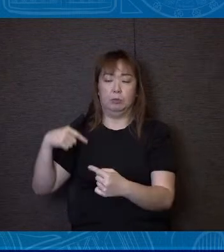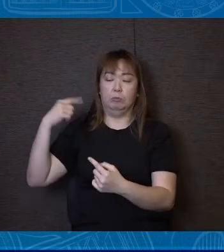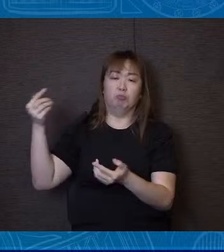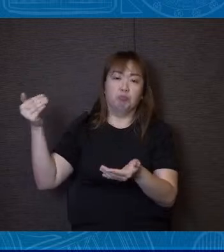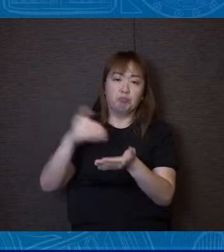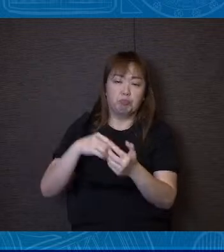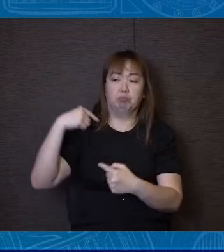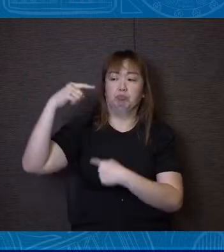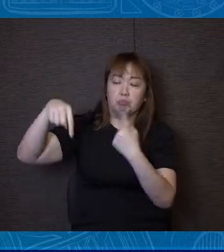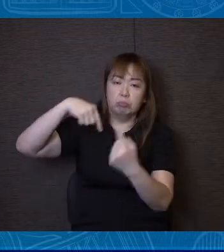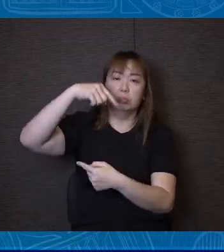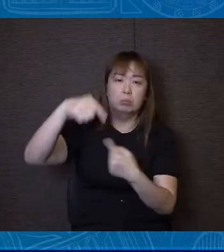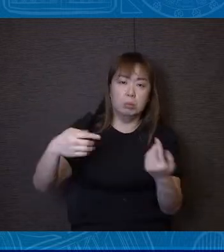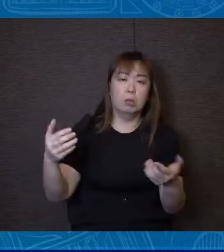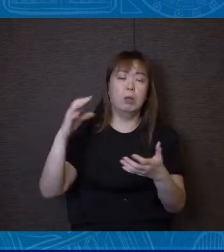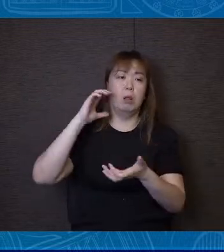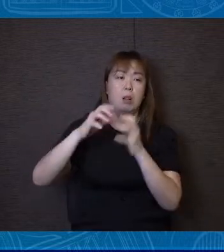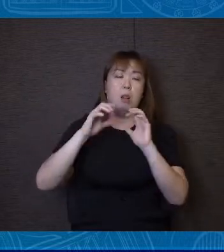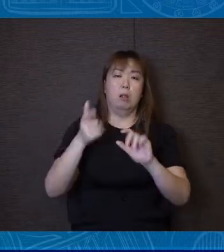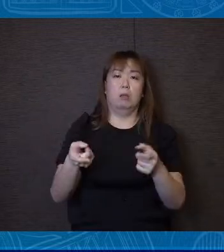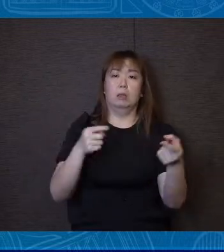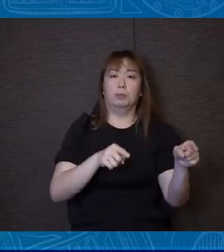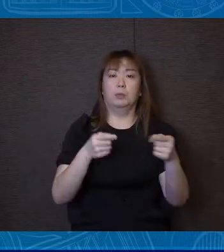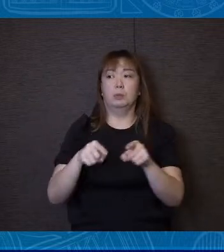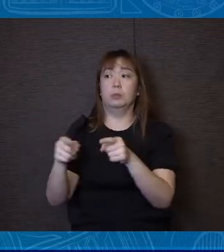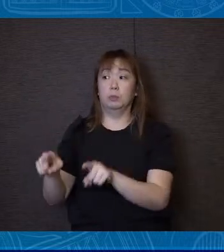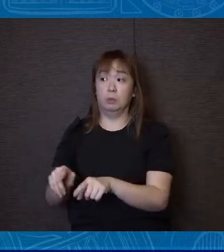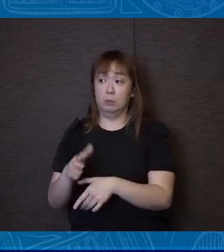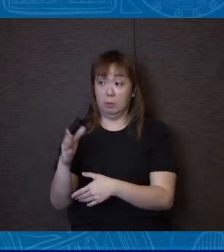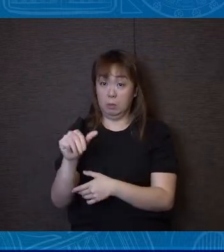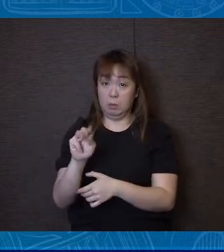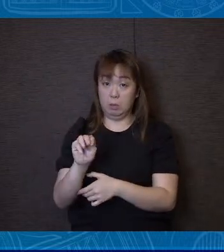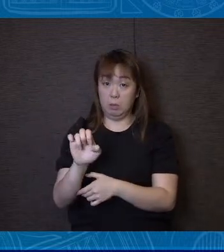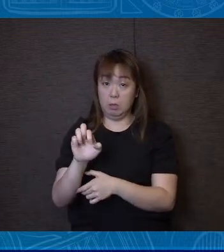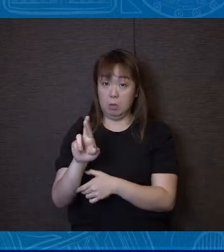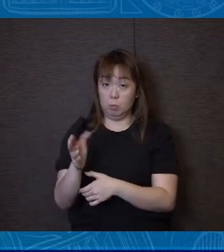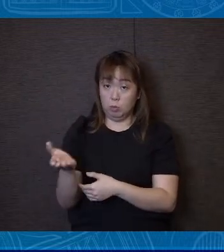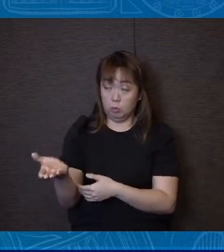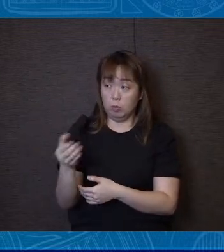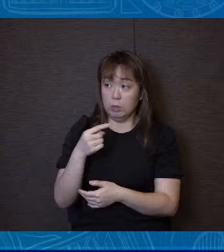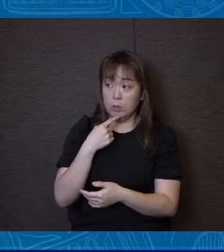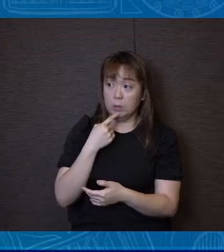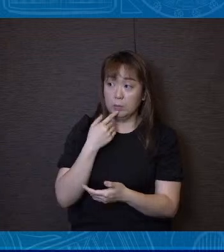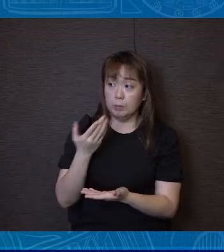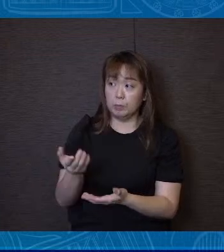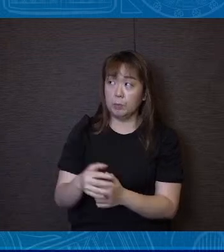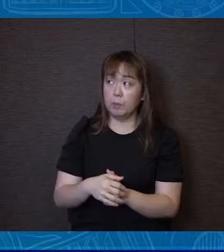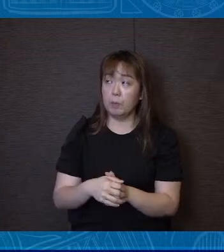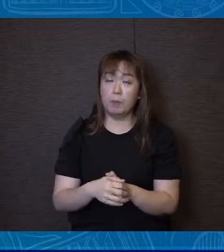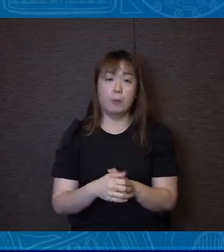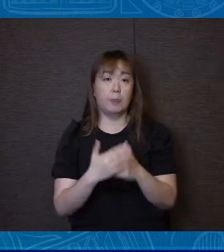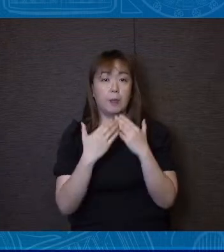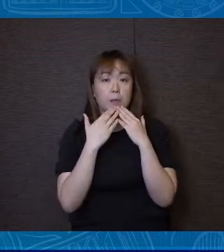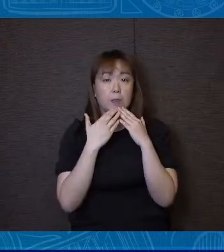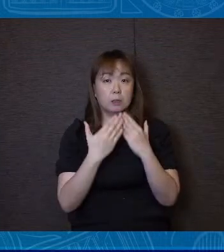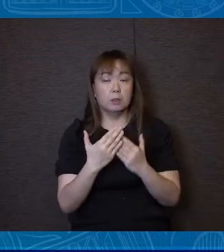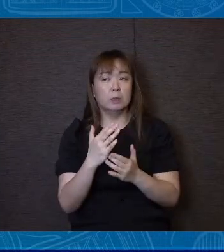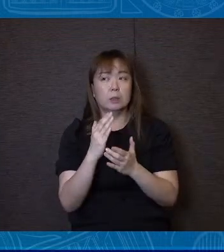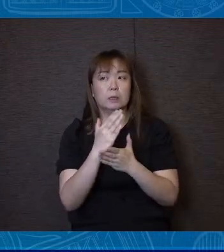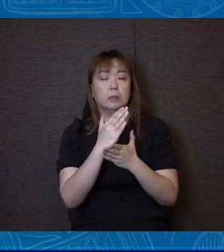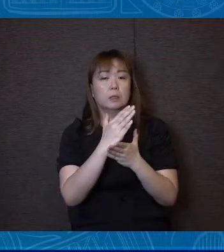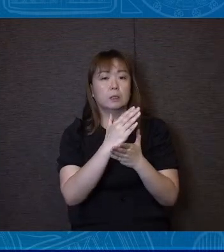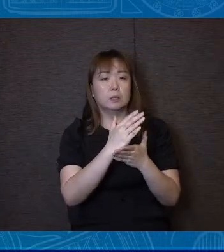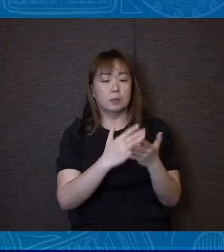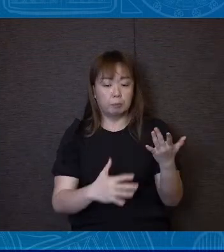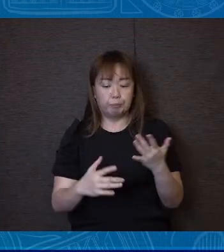to be prepared. Are there any, Amir, do you want to? Thank you. I think some of the technologies have already